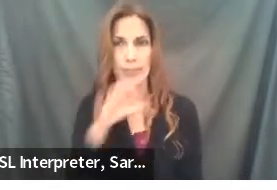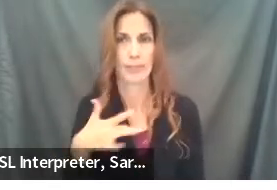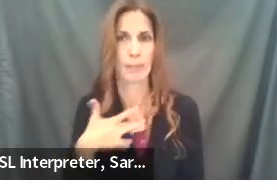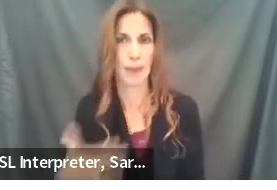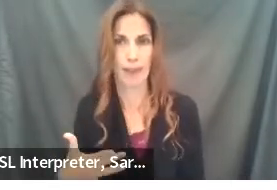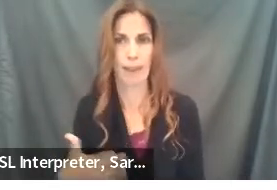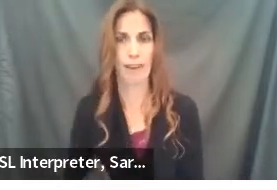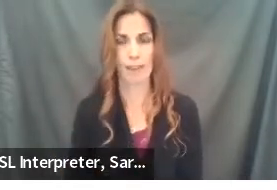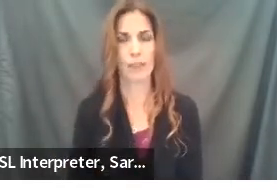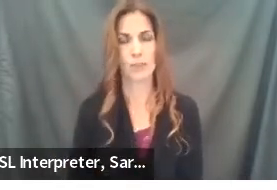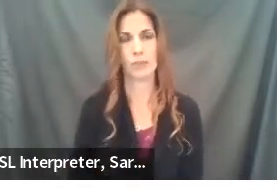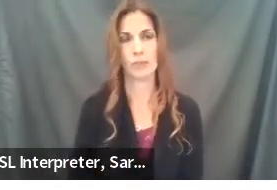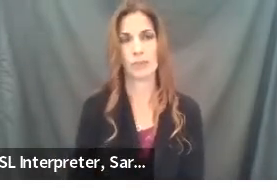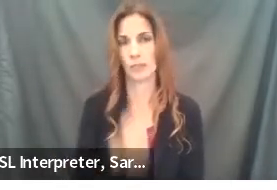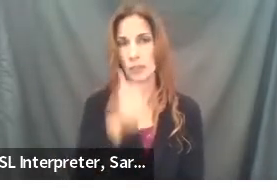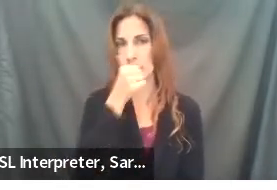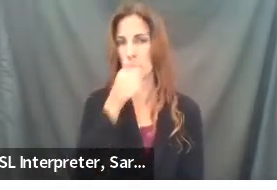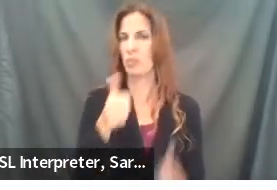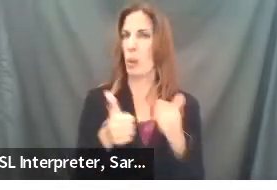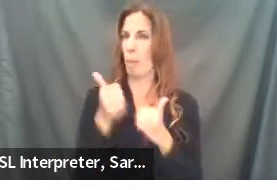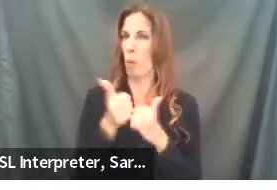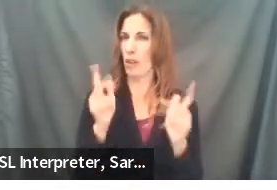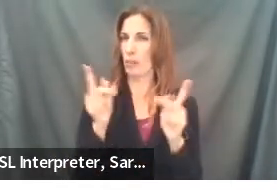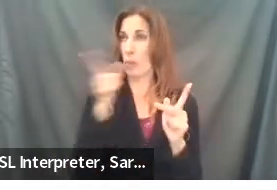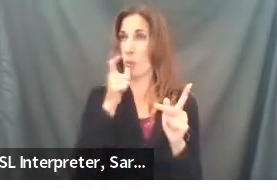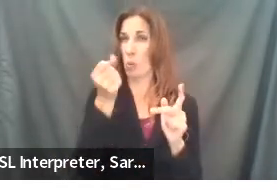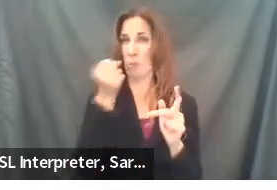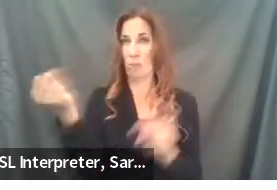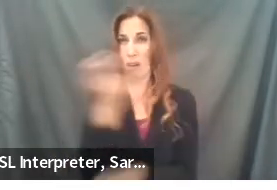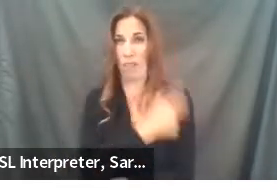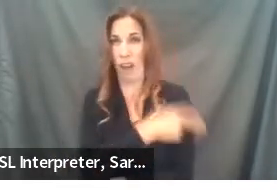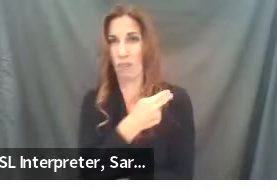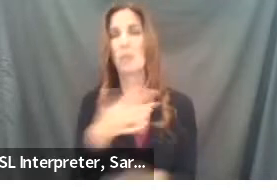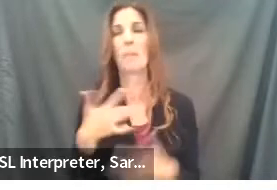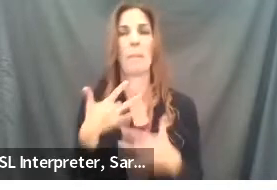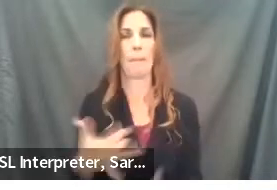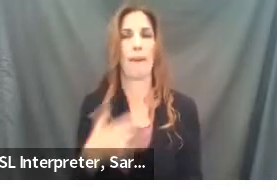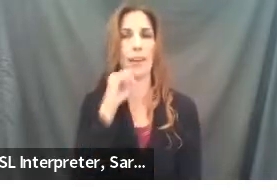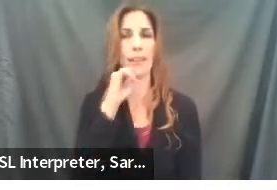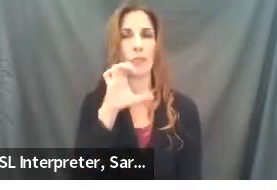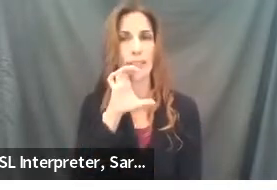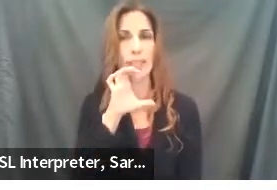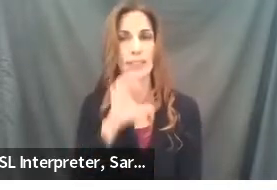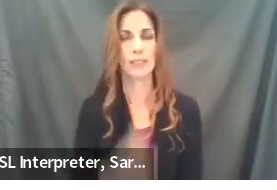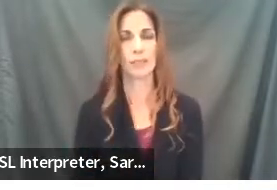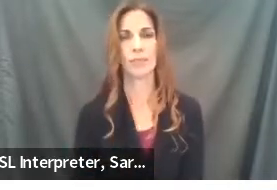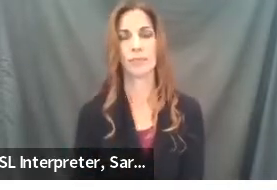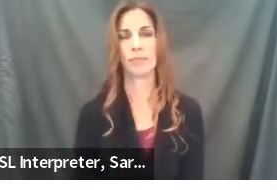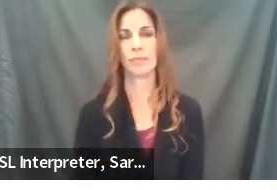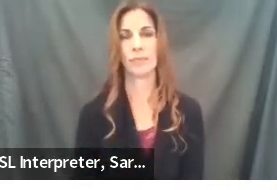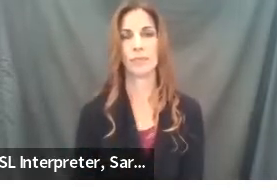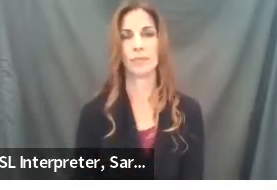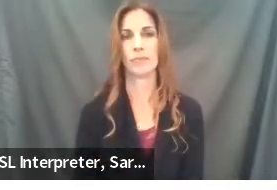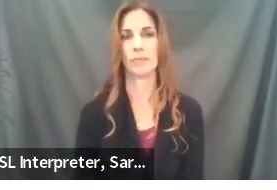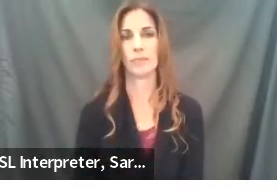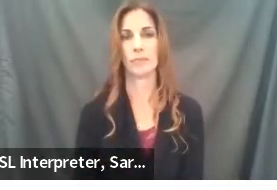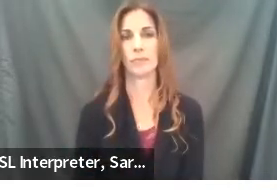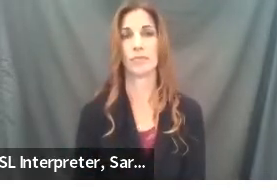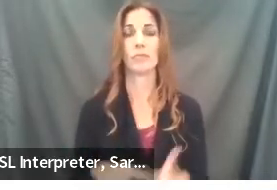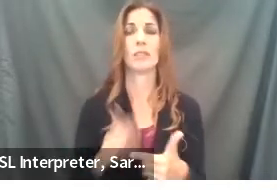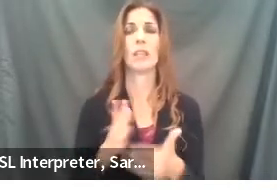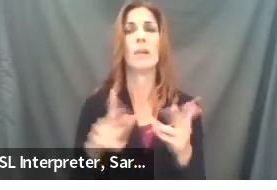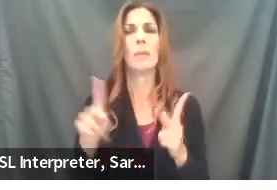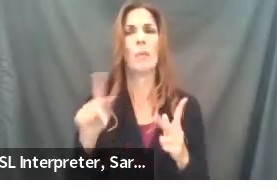up vast majority of hospitalizations. You have people with underlying